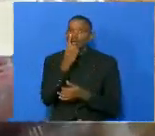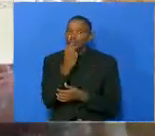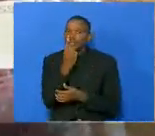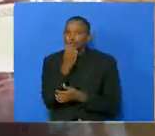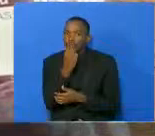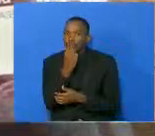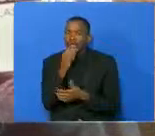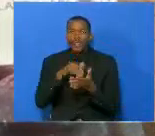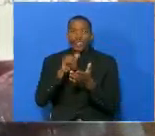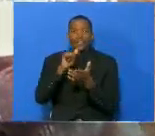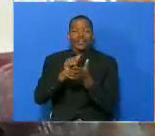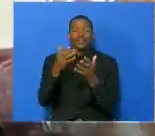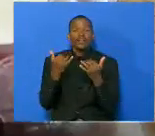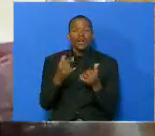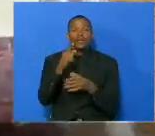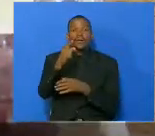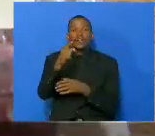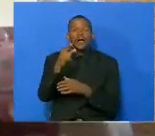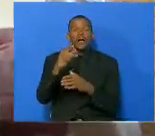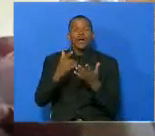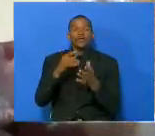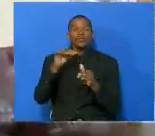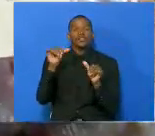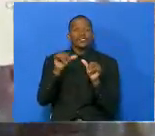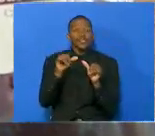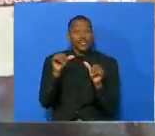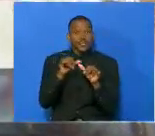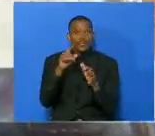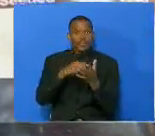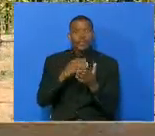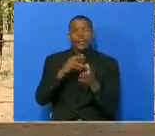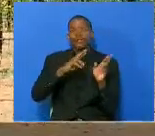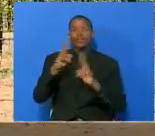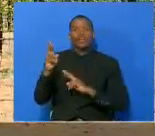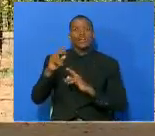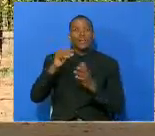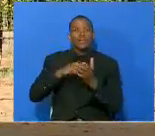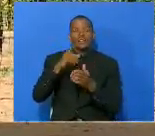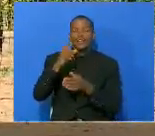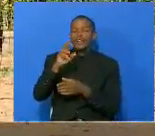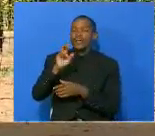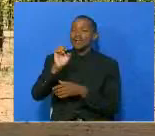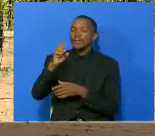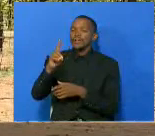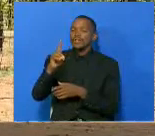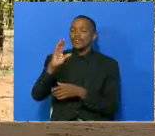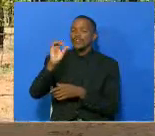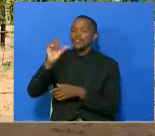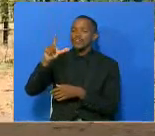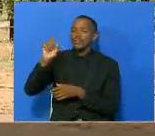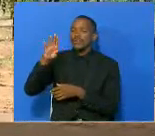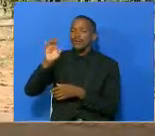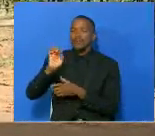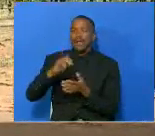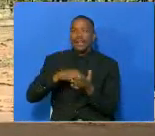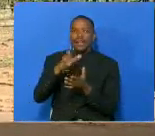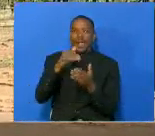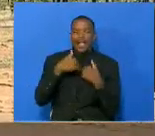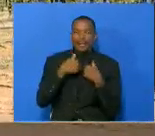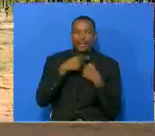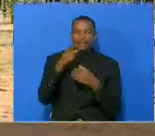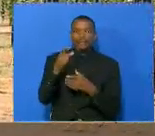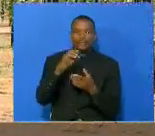O e leng gore o mo selekanyeng sa 1 hectare o bidiwang gote Red Globe, re be re wa re nna le variety engwe e bidiwang